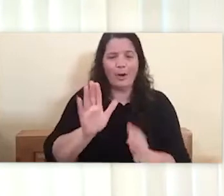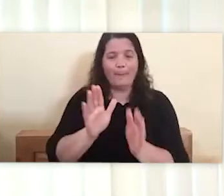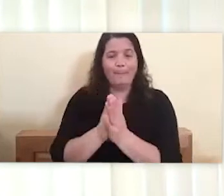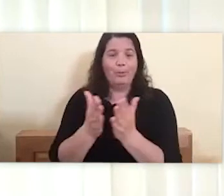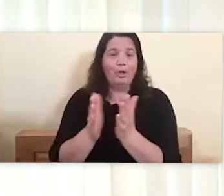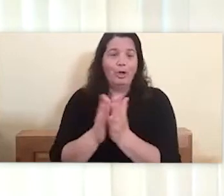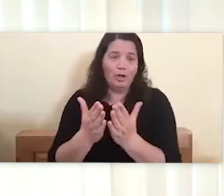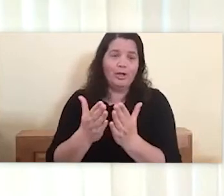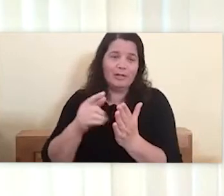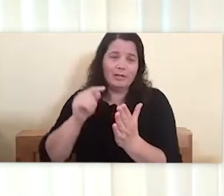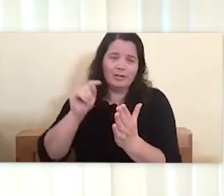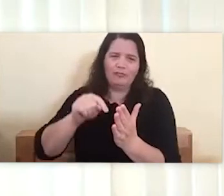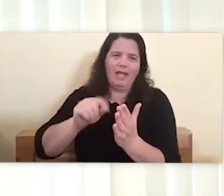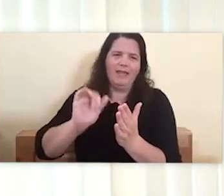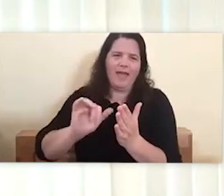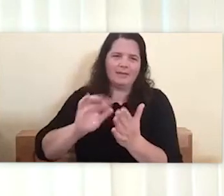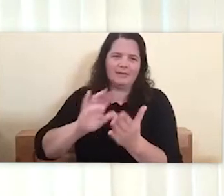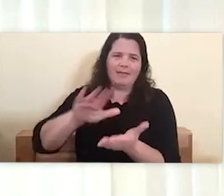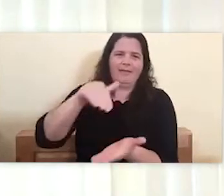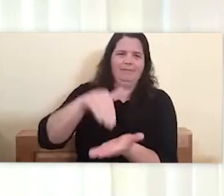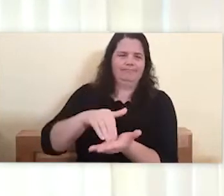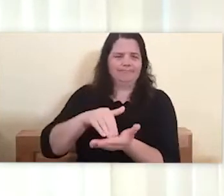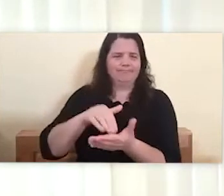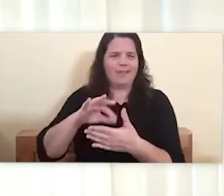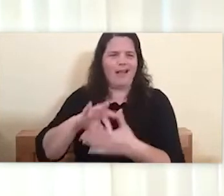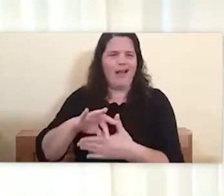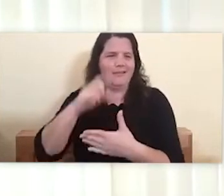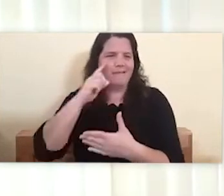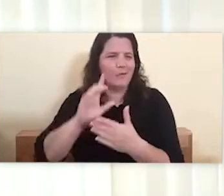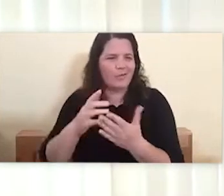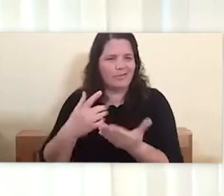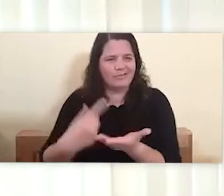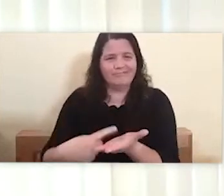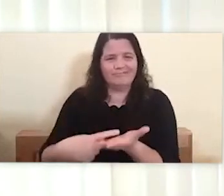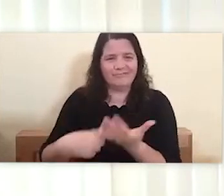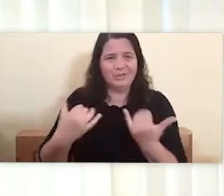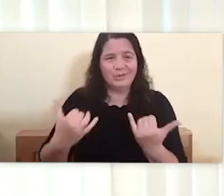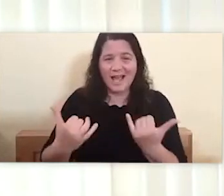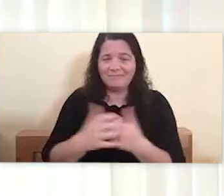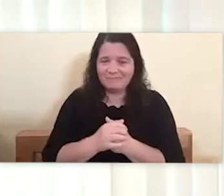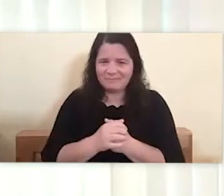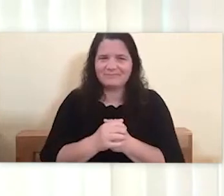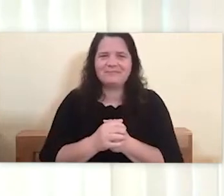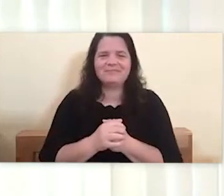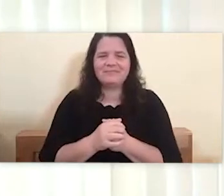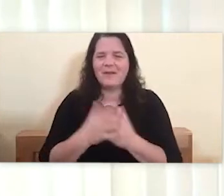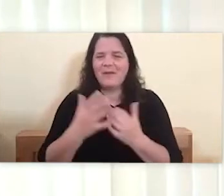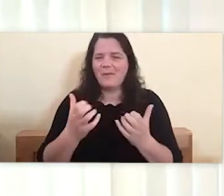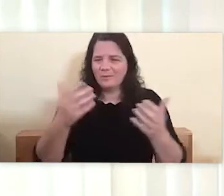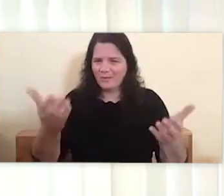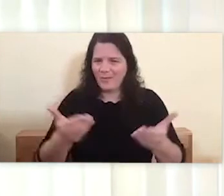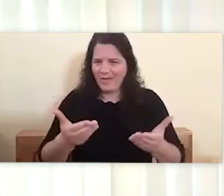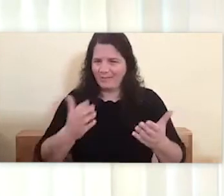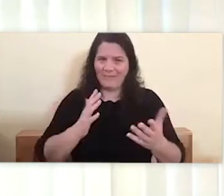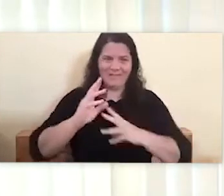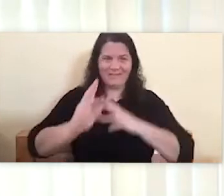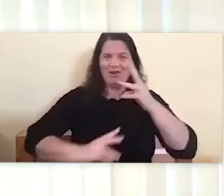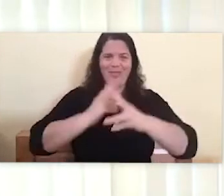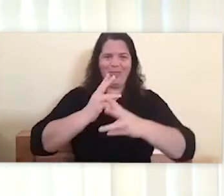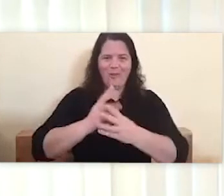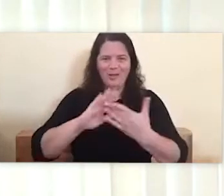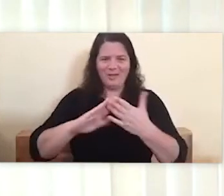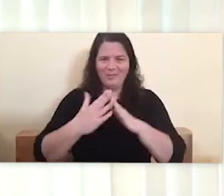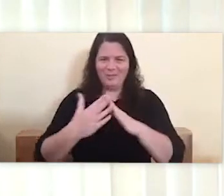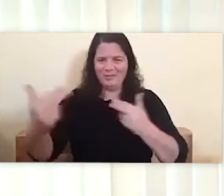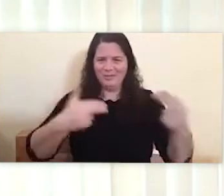center of our conversation today. I'd like to welcome the whole global community who's here